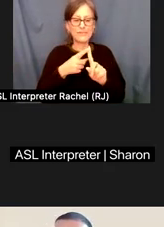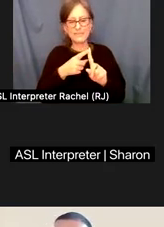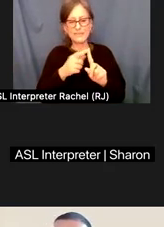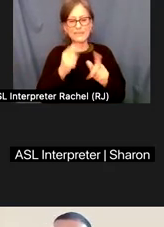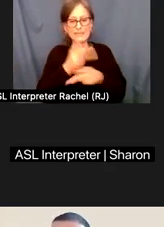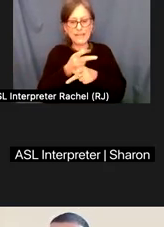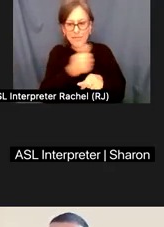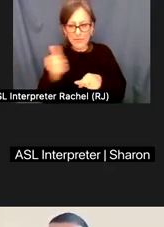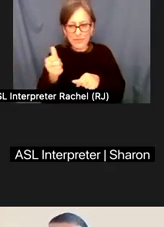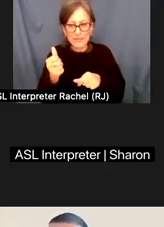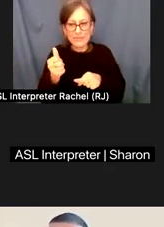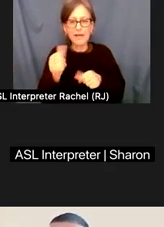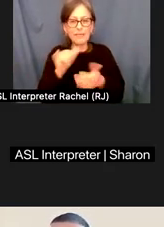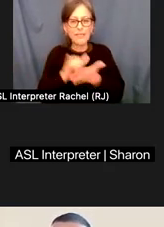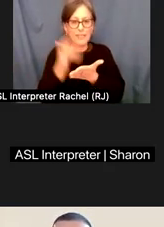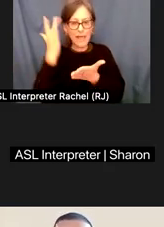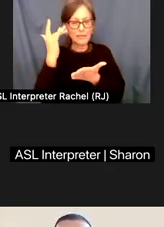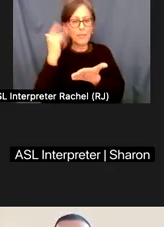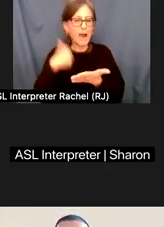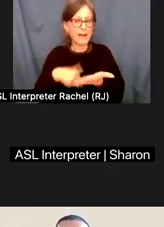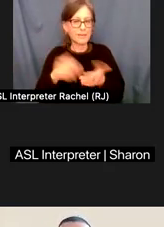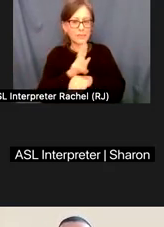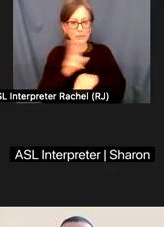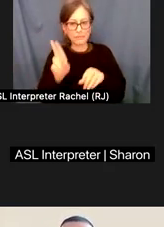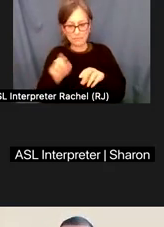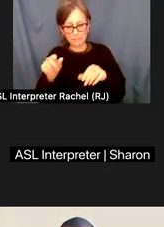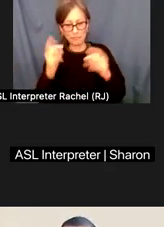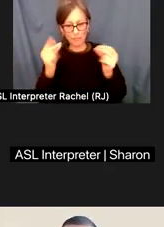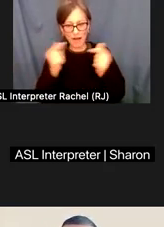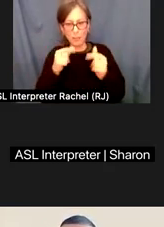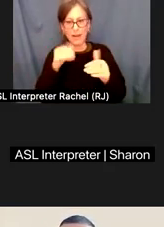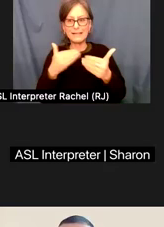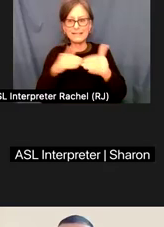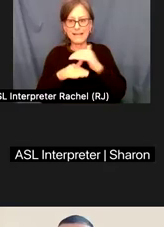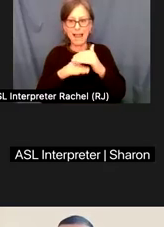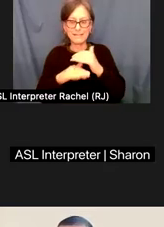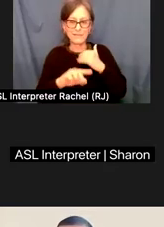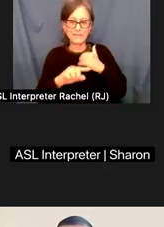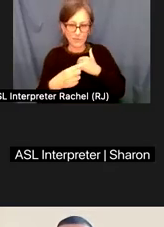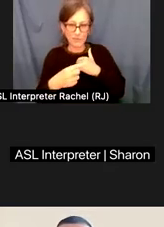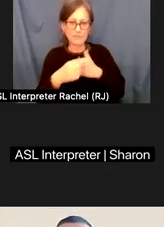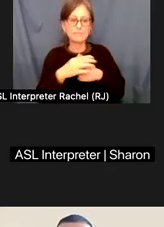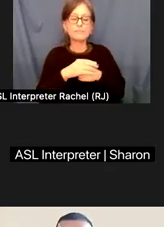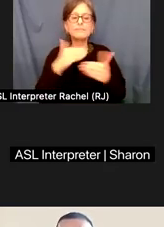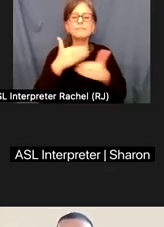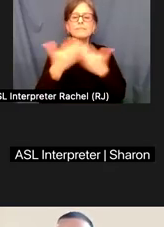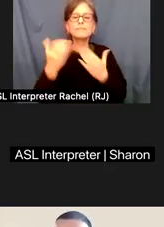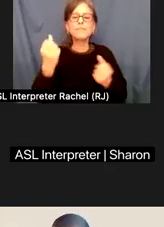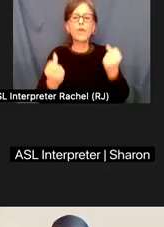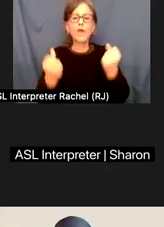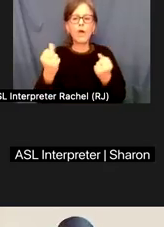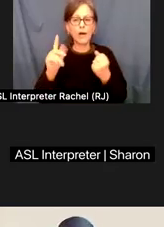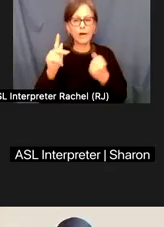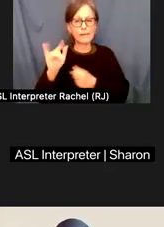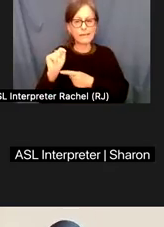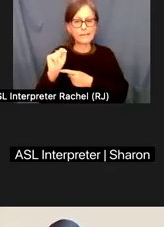think that's what that under the bed does for us. Next is a go bag or a car kit. These are those things